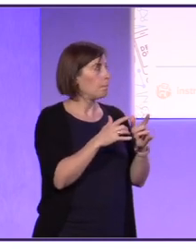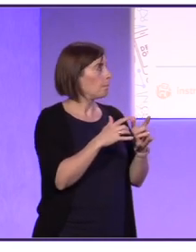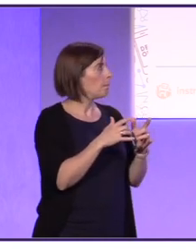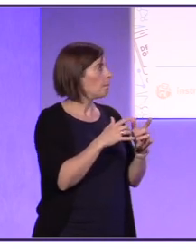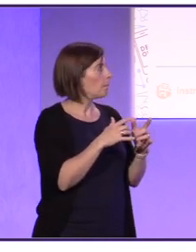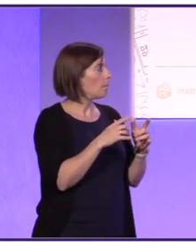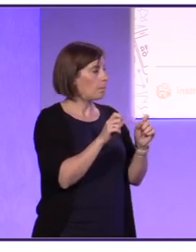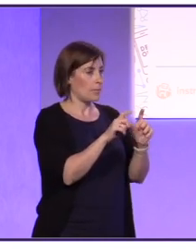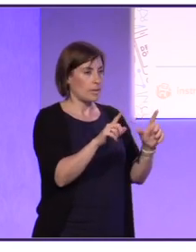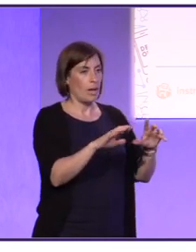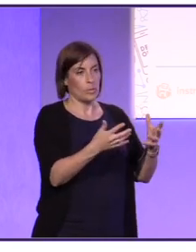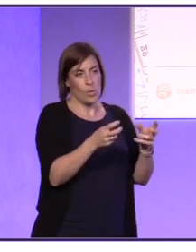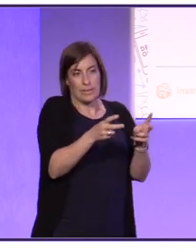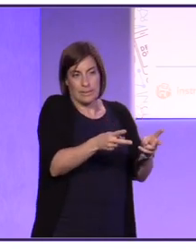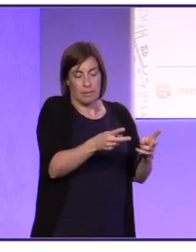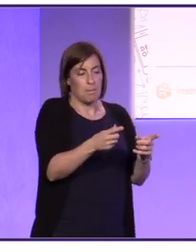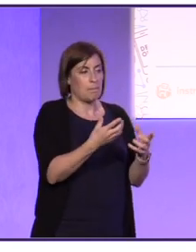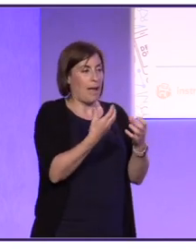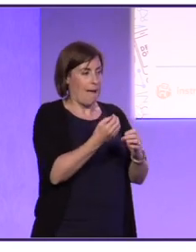through the system.